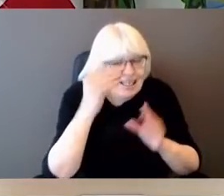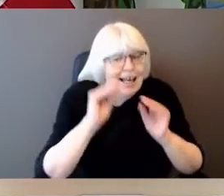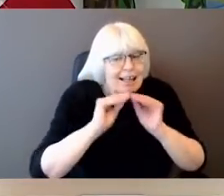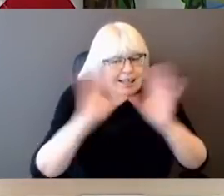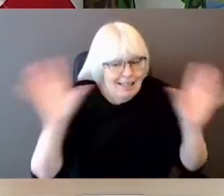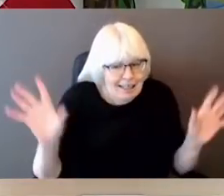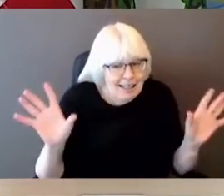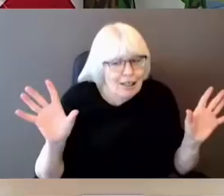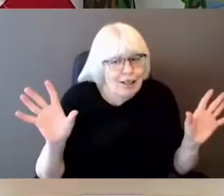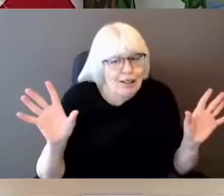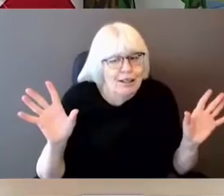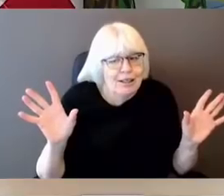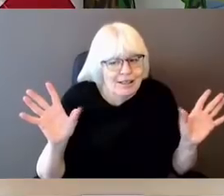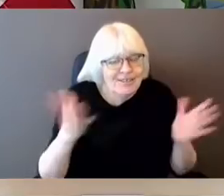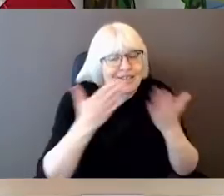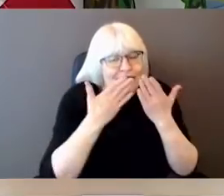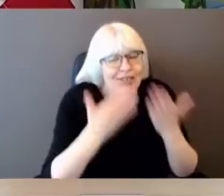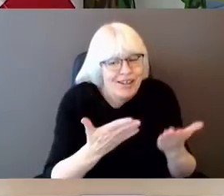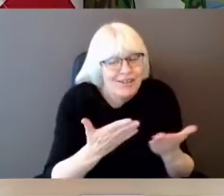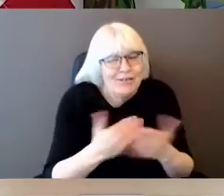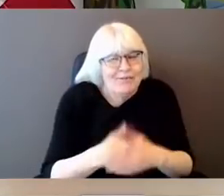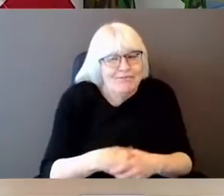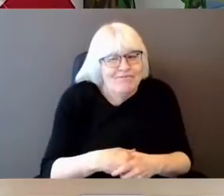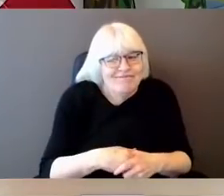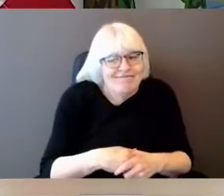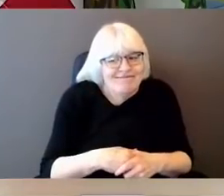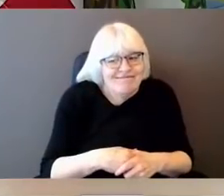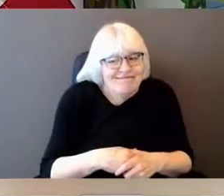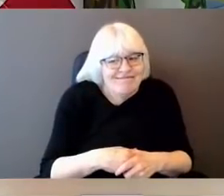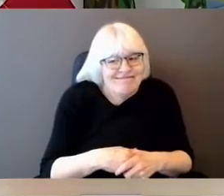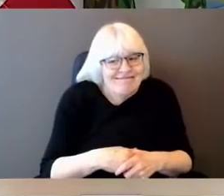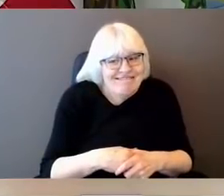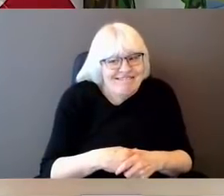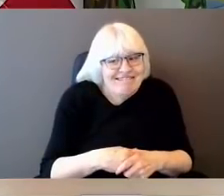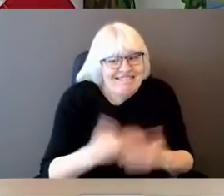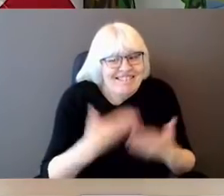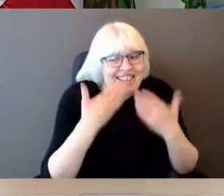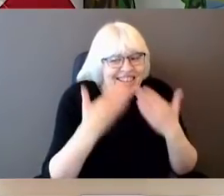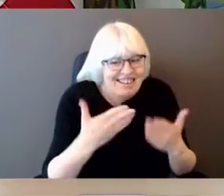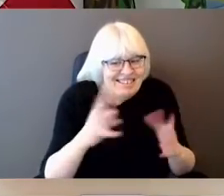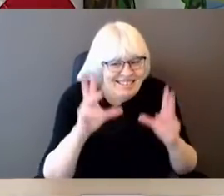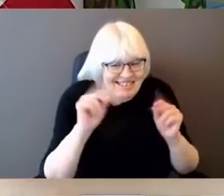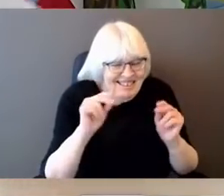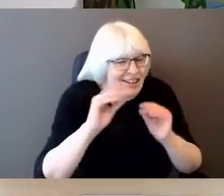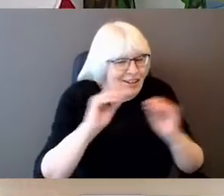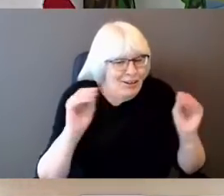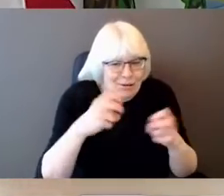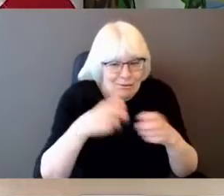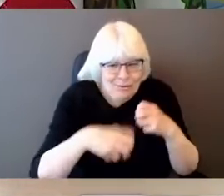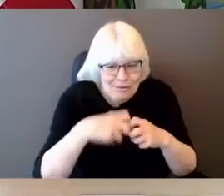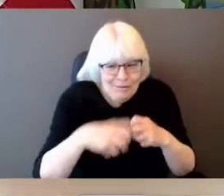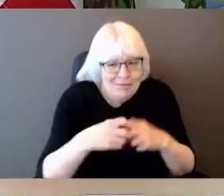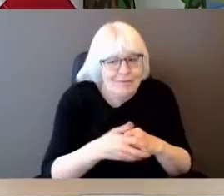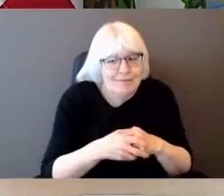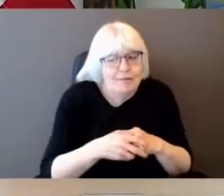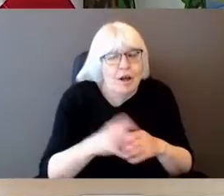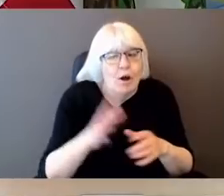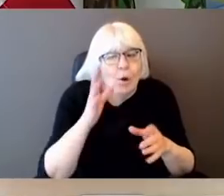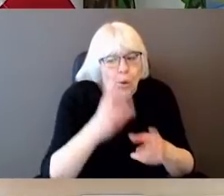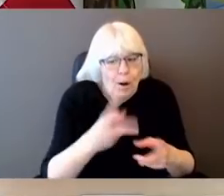So thank you very much for welcome. extending the briefing for my Okay, questions. no problem. And we'll take a look at the language just to make sure it's clear on